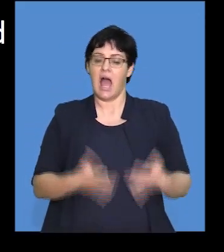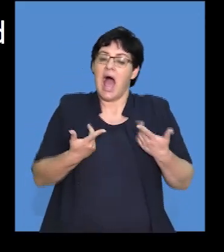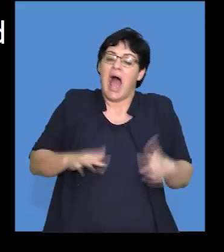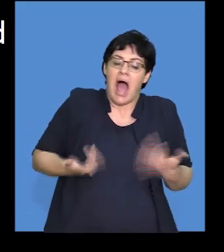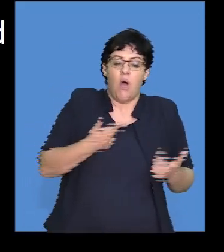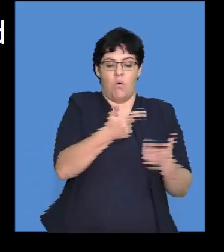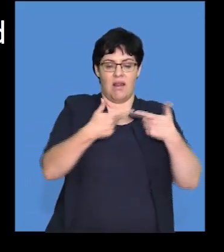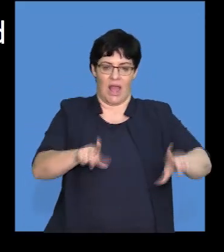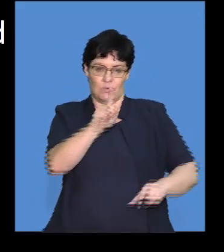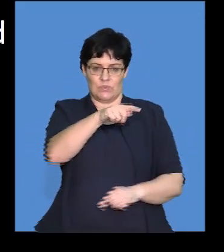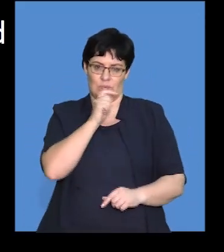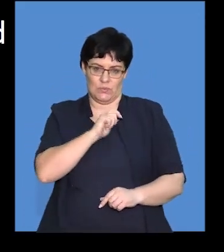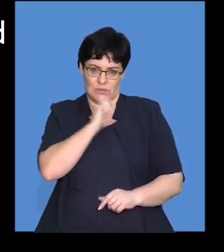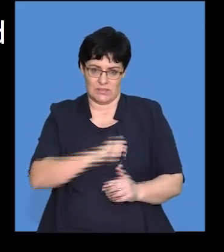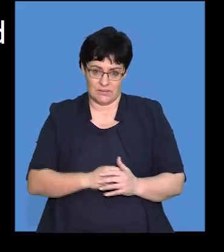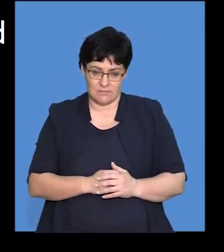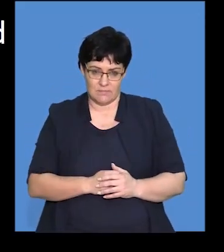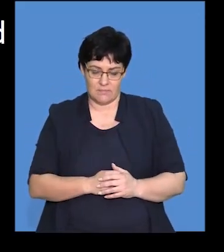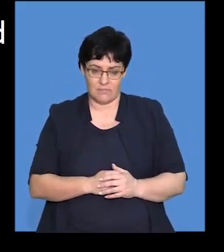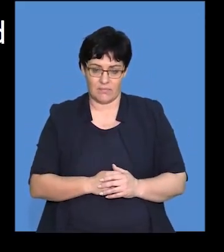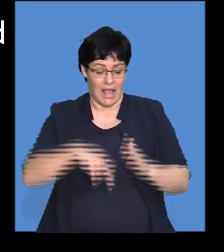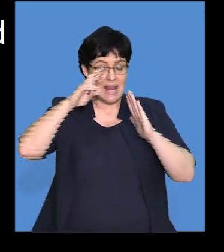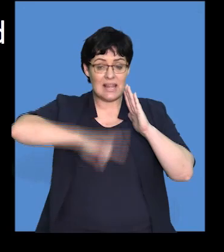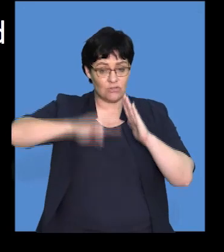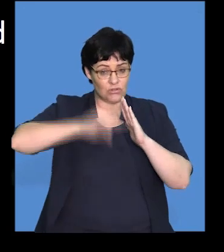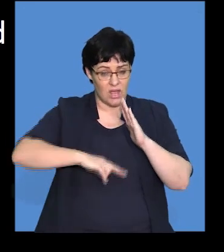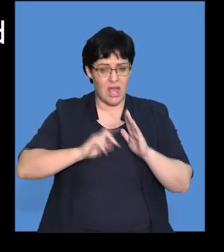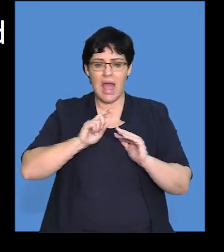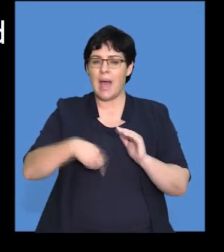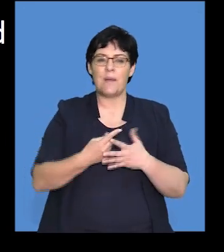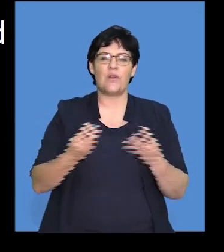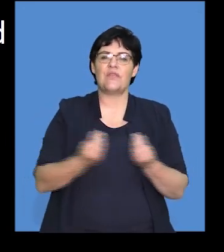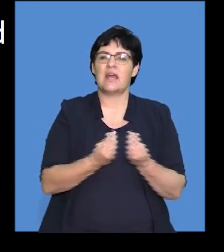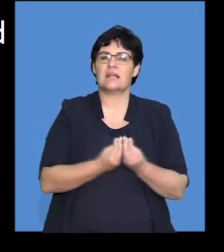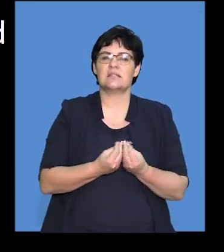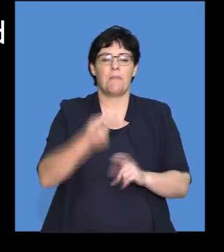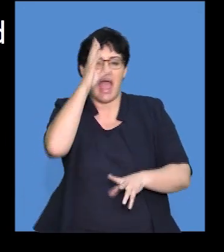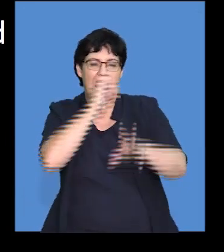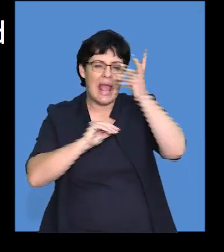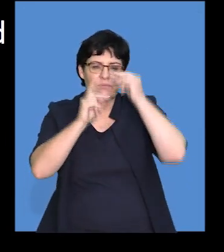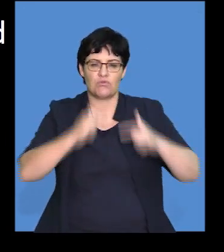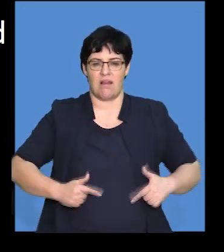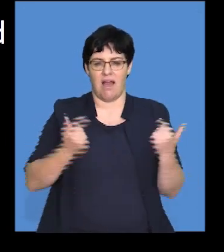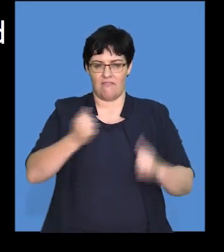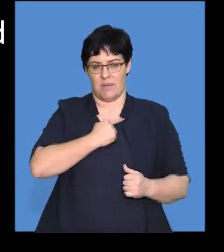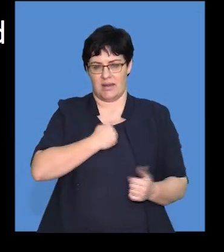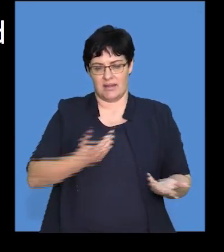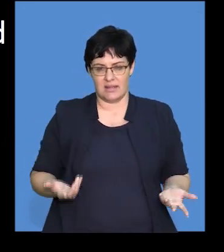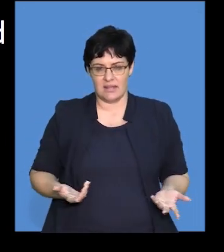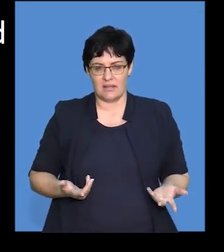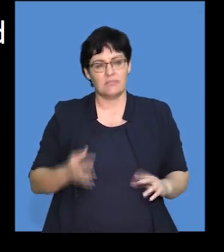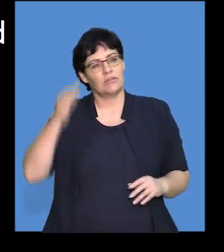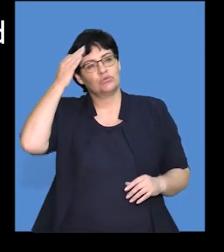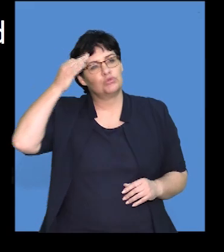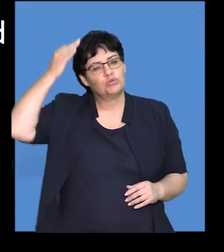the language they write. Remember, literature is about things that we have experienced in life. It is